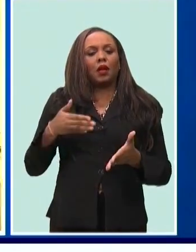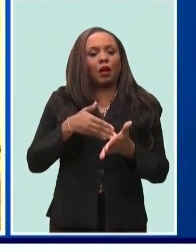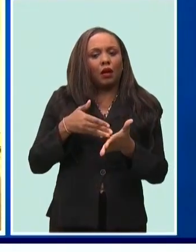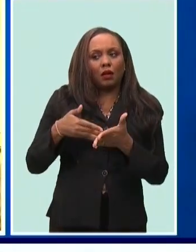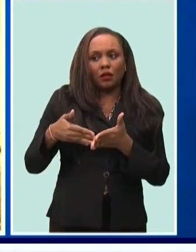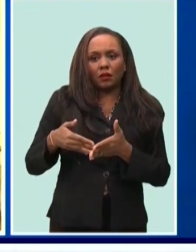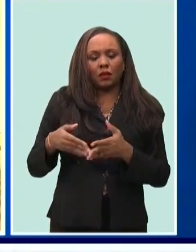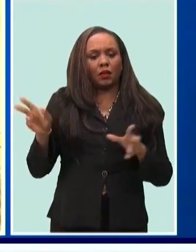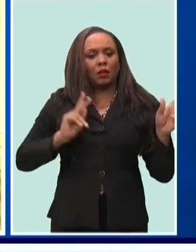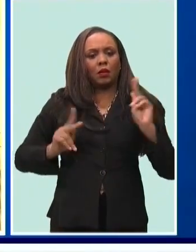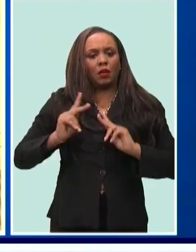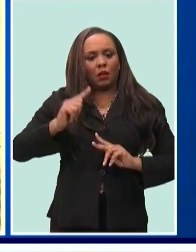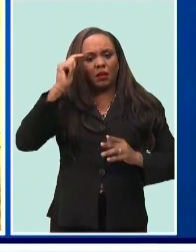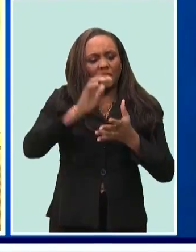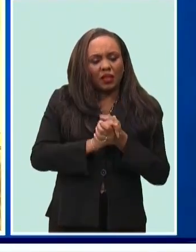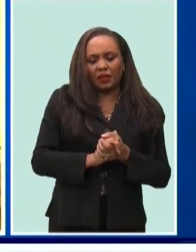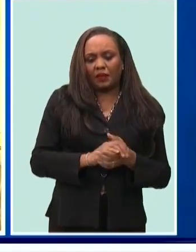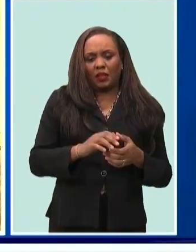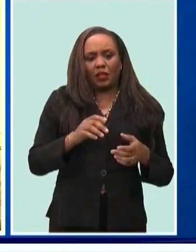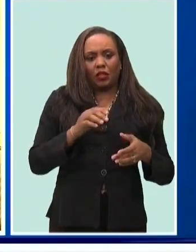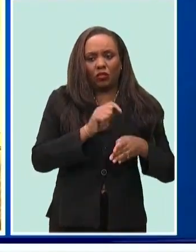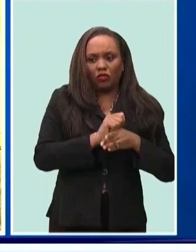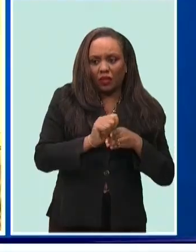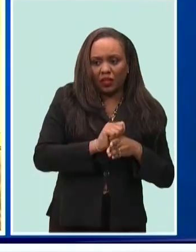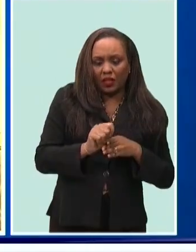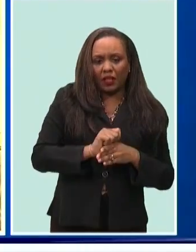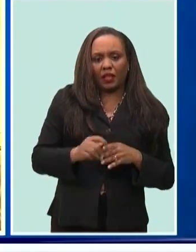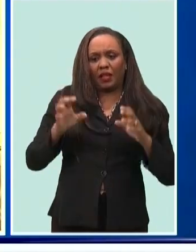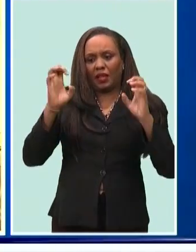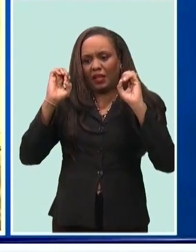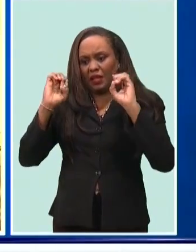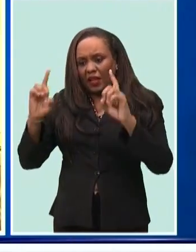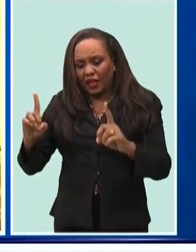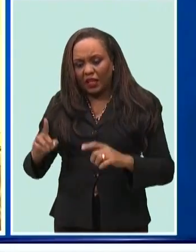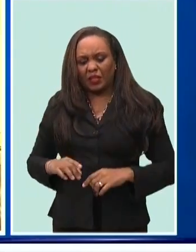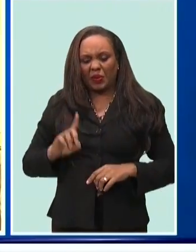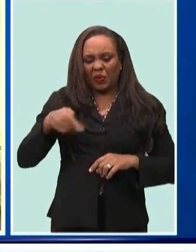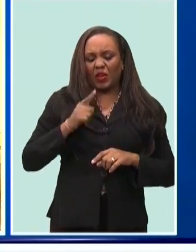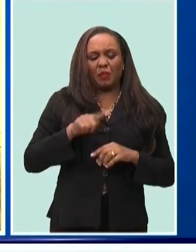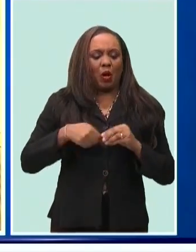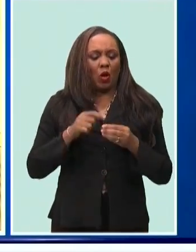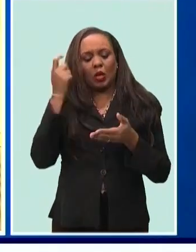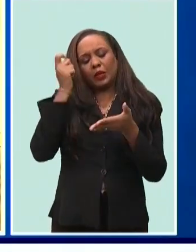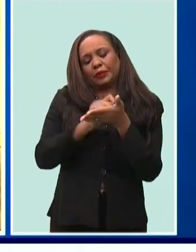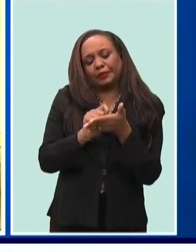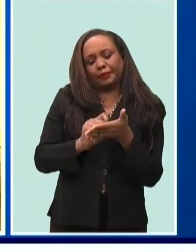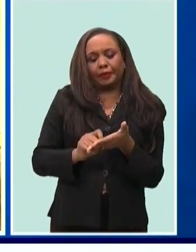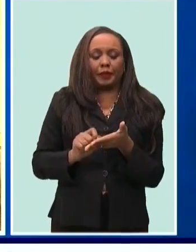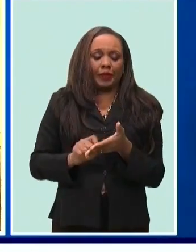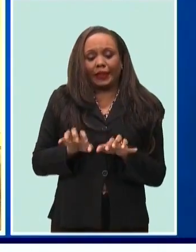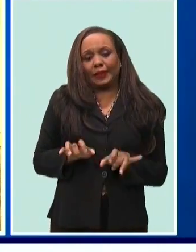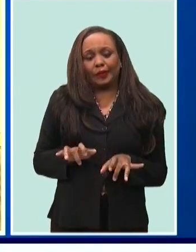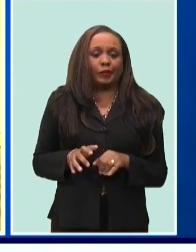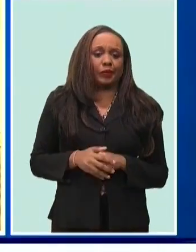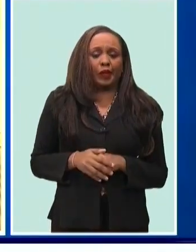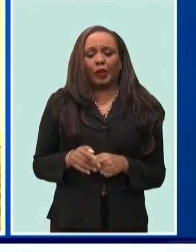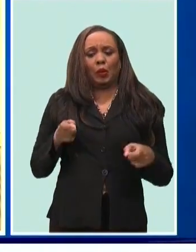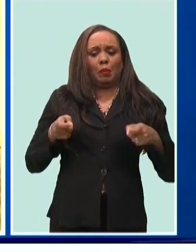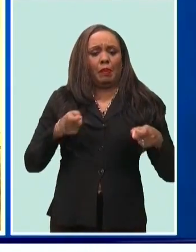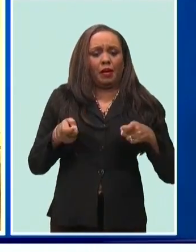and education really relate to people who sit behind desks and who do clerical or managerial